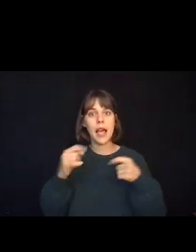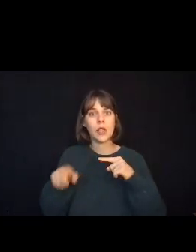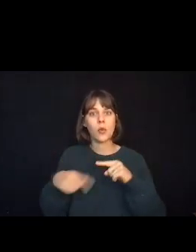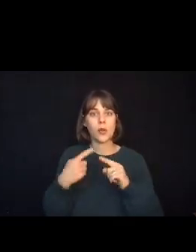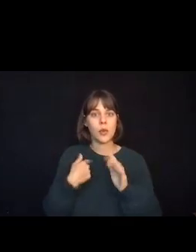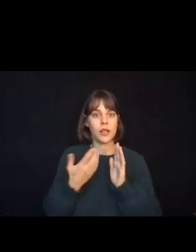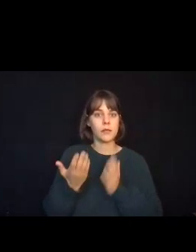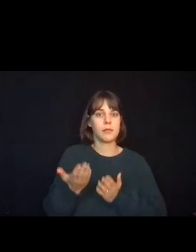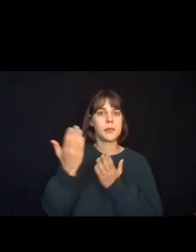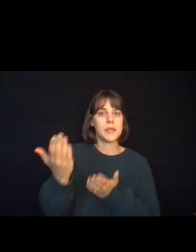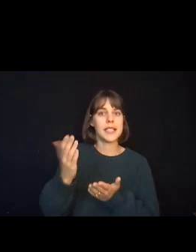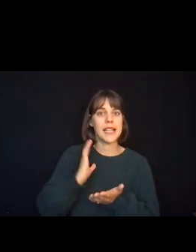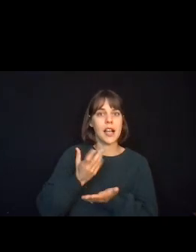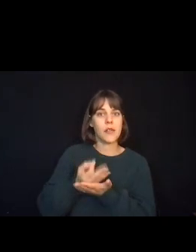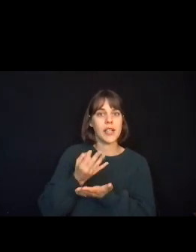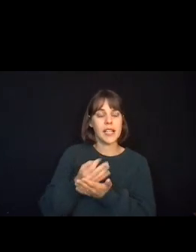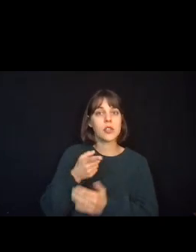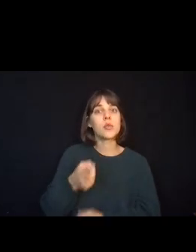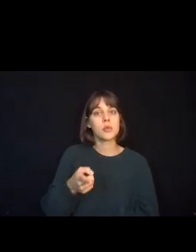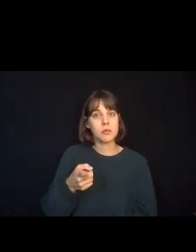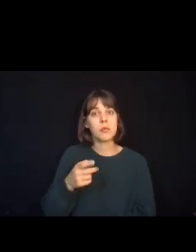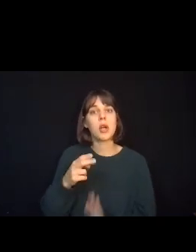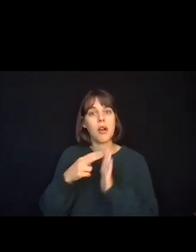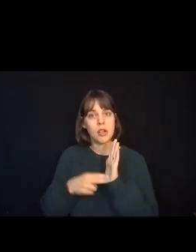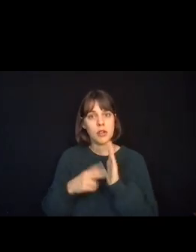financials, is increasing from last year.